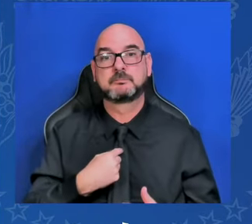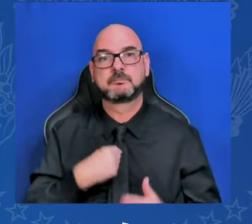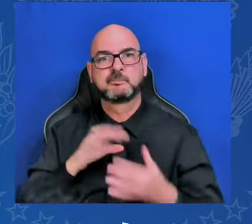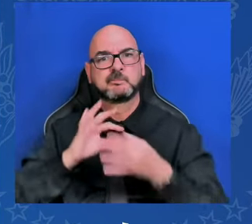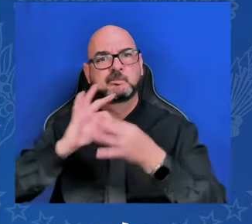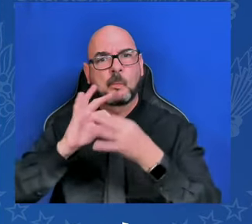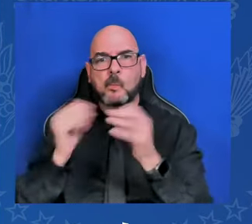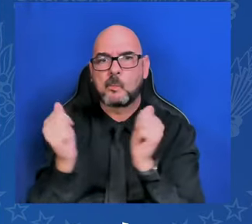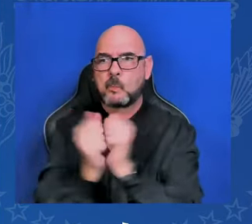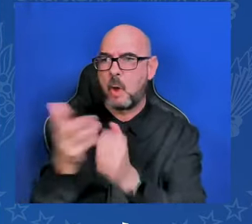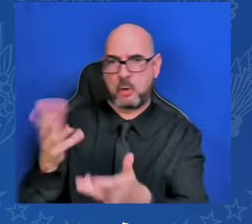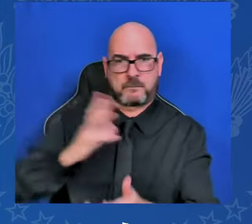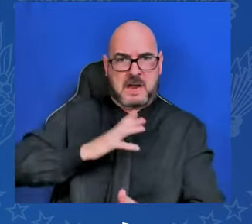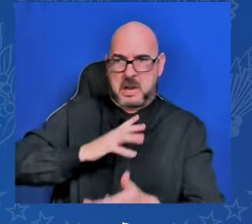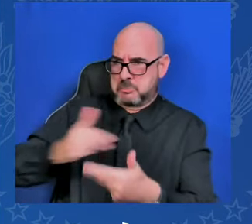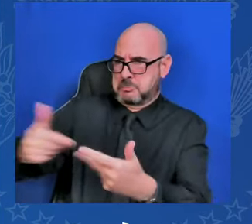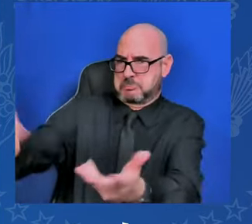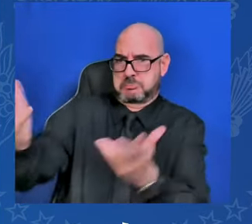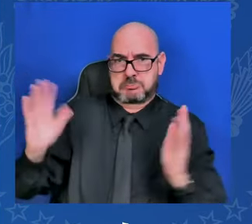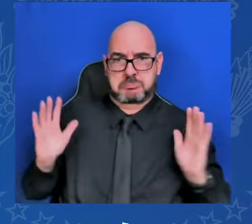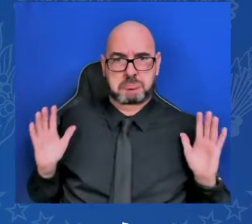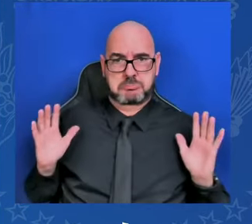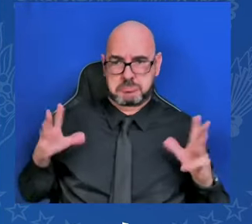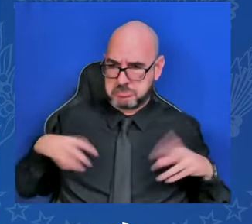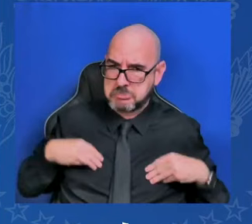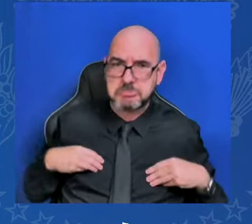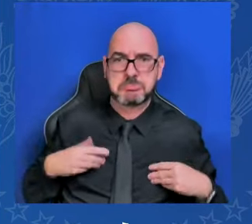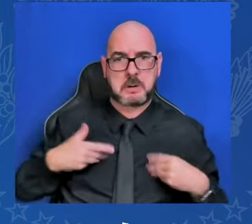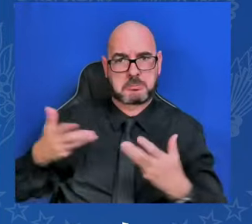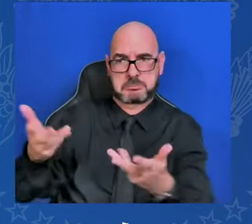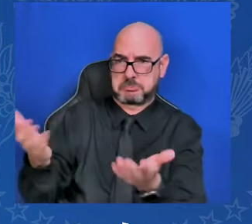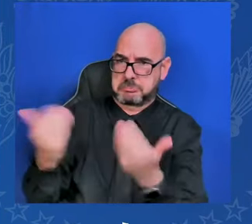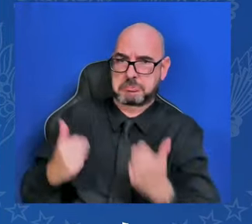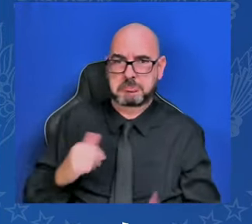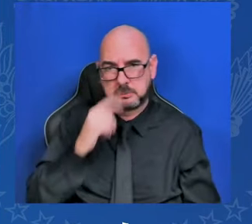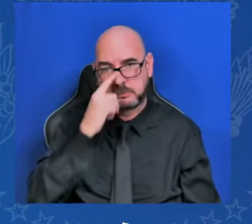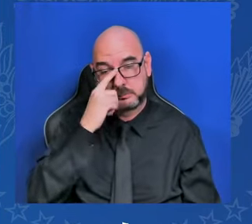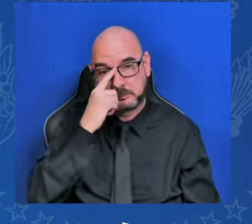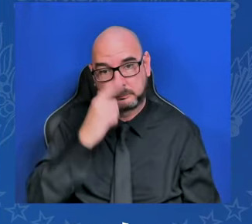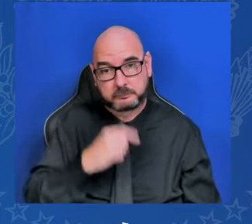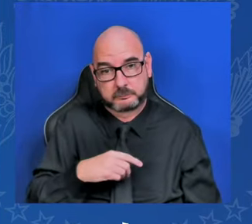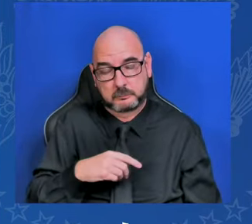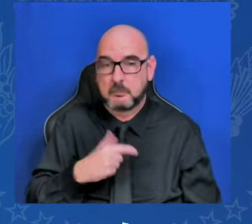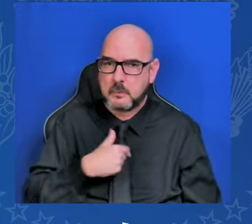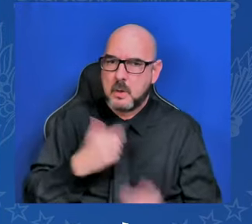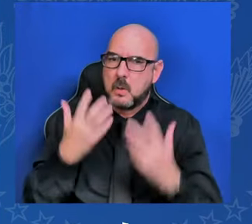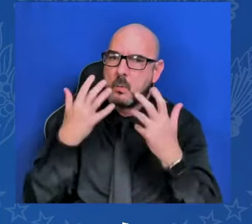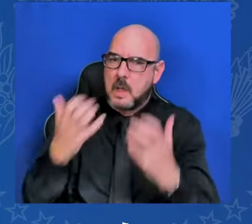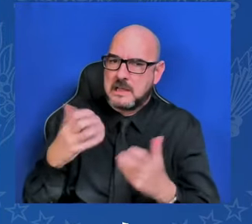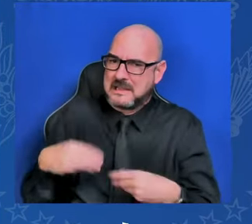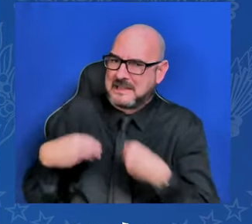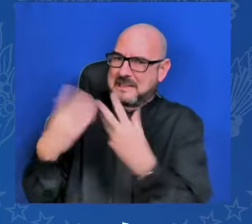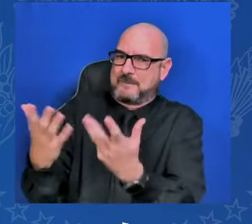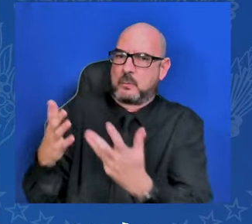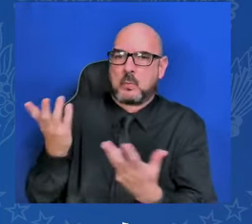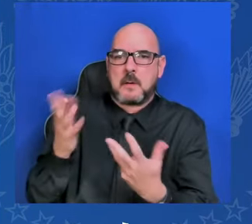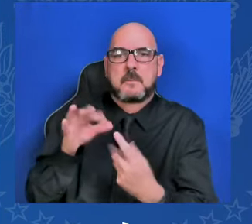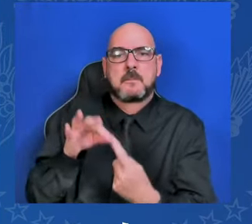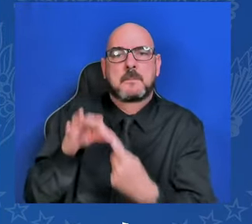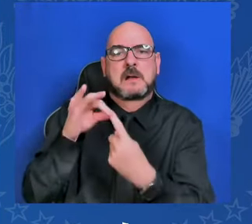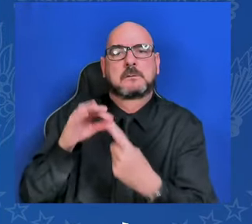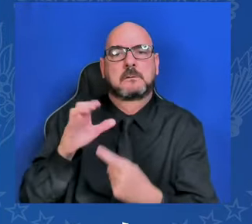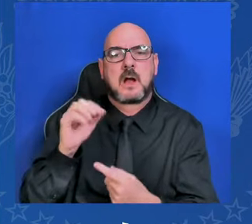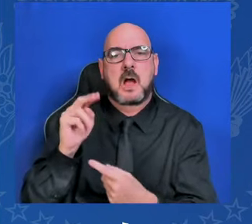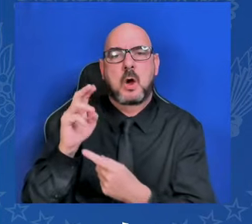roadblocks. I sought no delays. In fact, I was so determined to give special counsel what they needed, I went forward with a 5-hour in-person